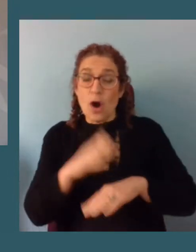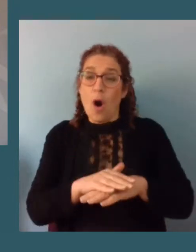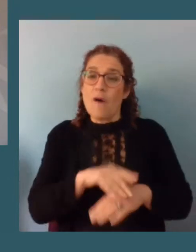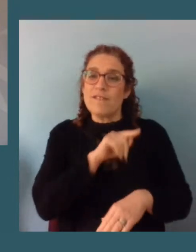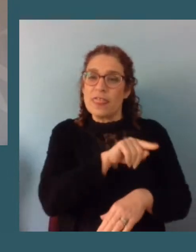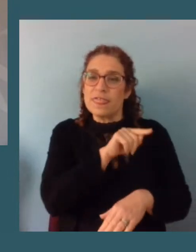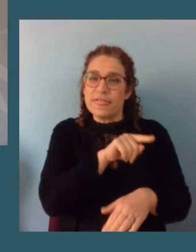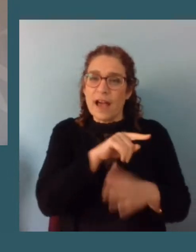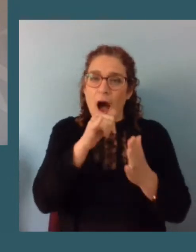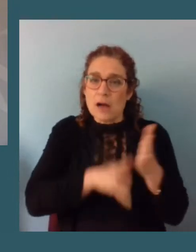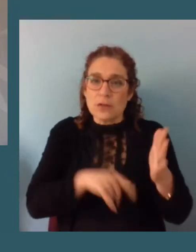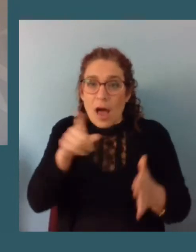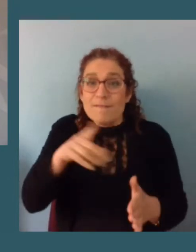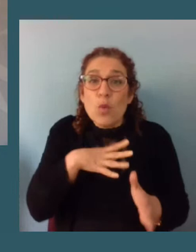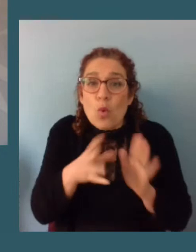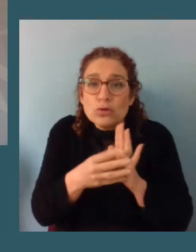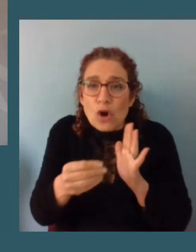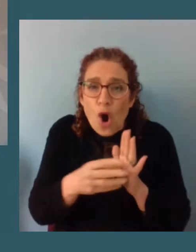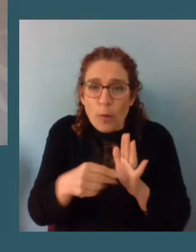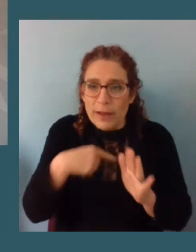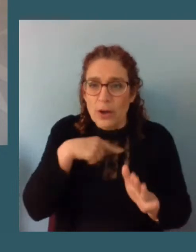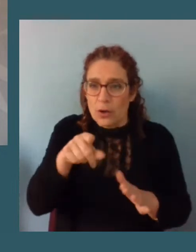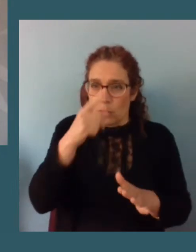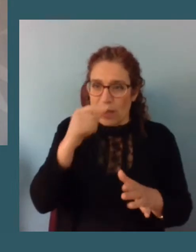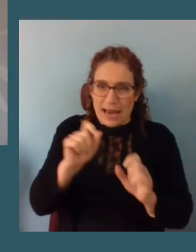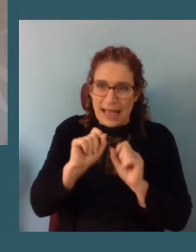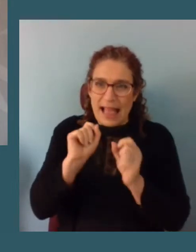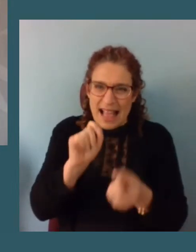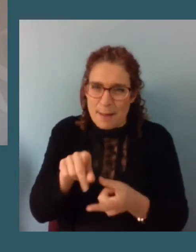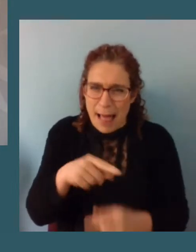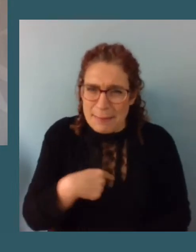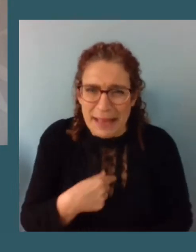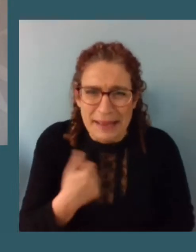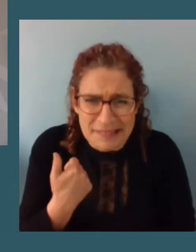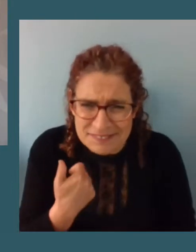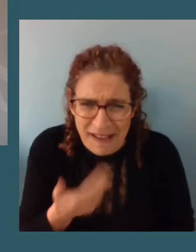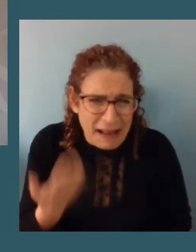want a copy of the paper. I'm not sure if I'm allowed to say that, but do it anyway.